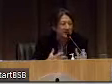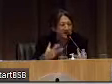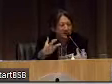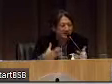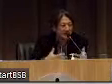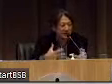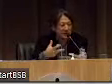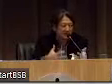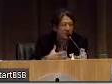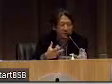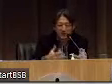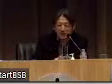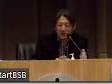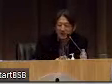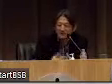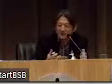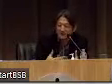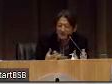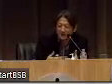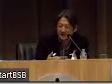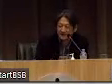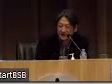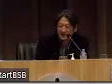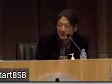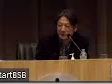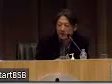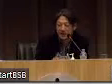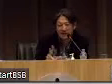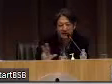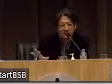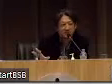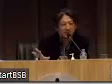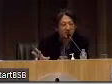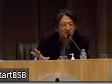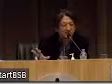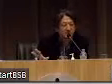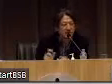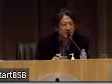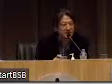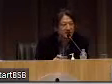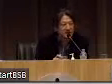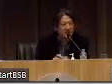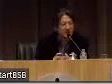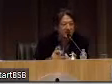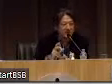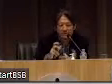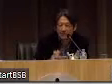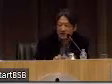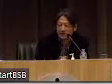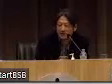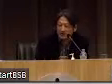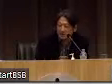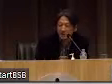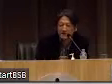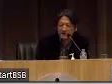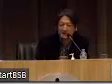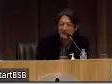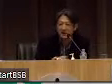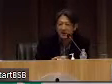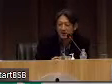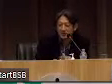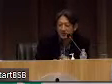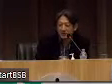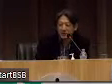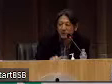this mention of systems that do not communicating and do not articulate inside our data lake, we